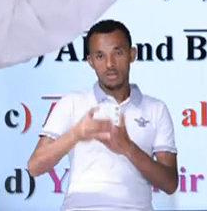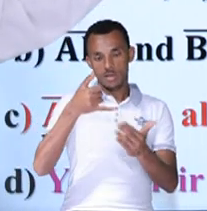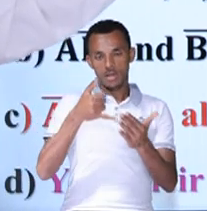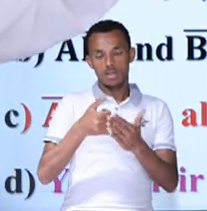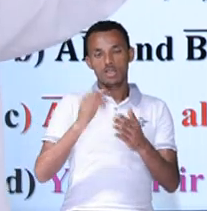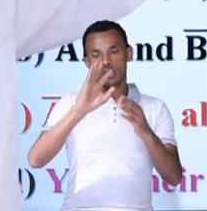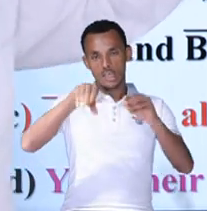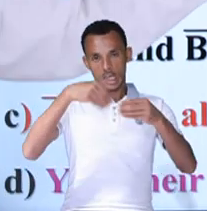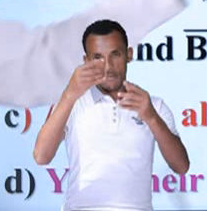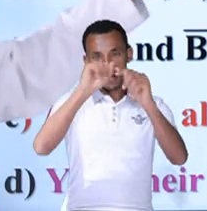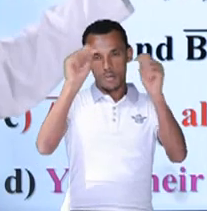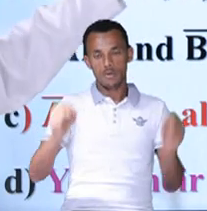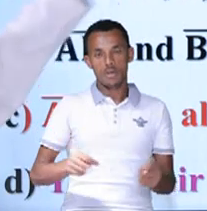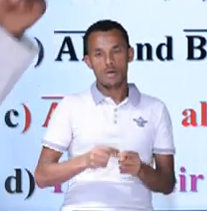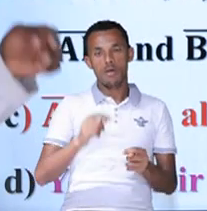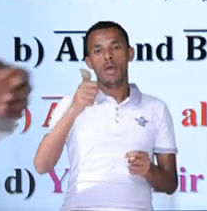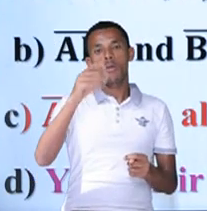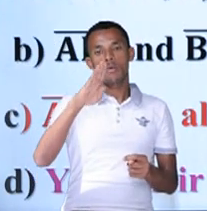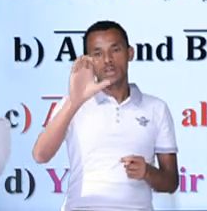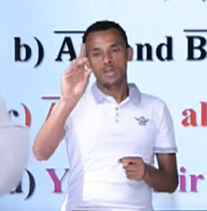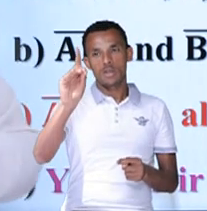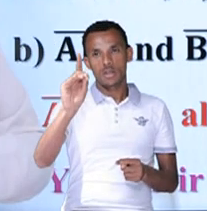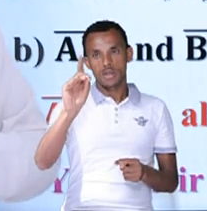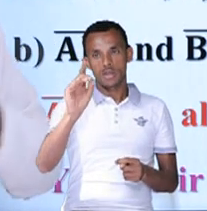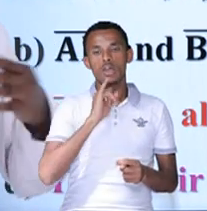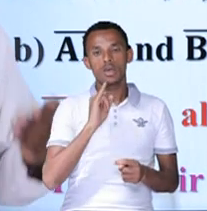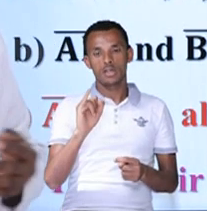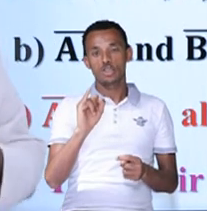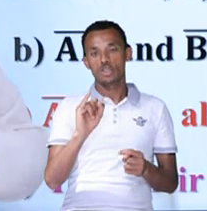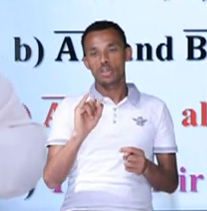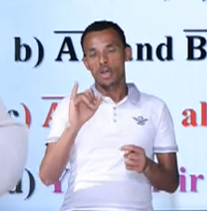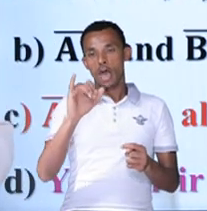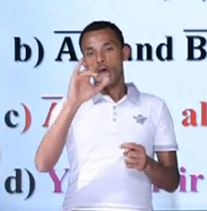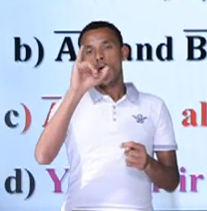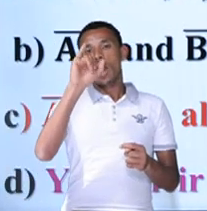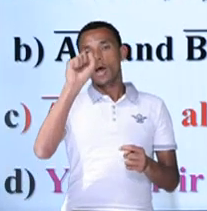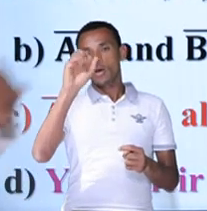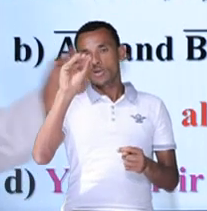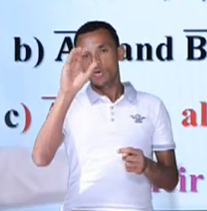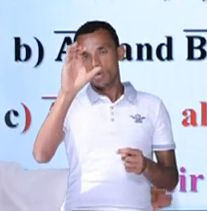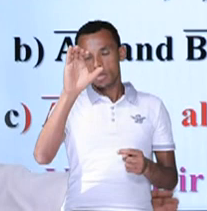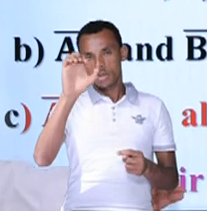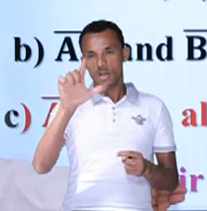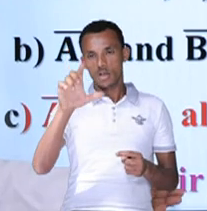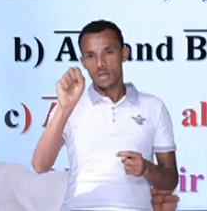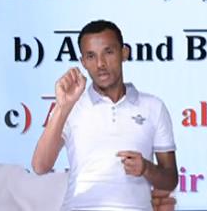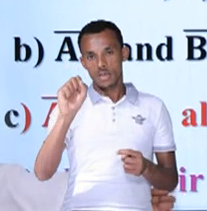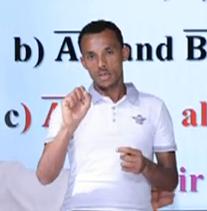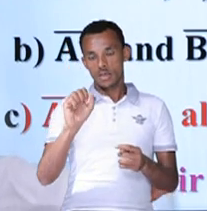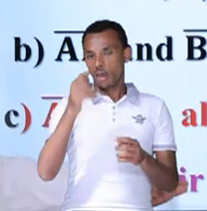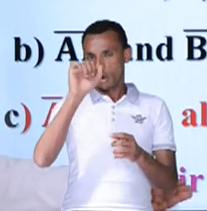is it the given trapezium ABCD is an isosceles trapezium? Yes,